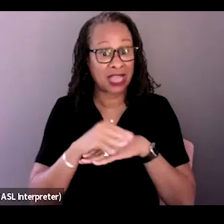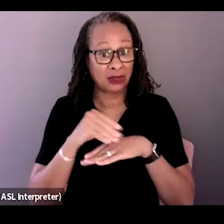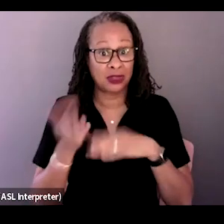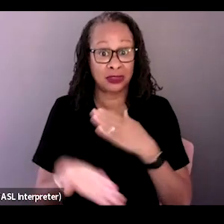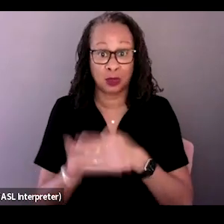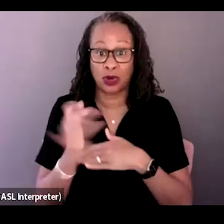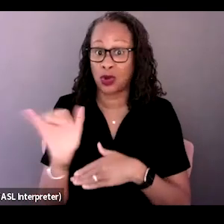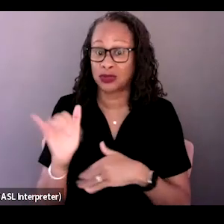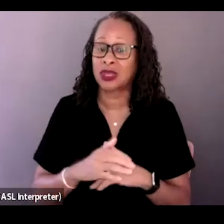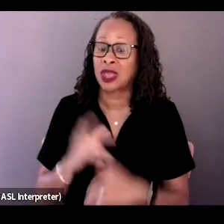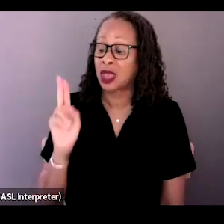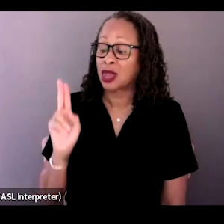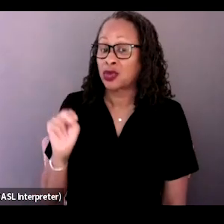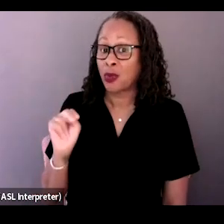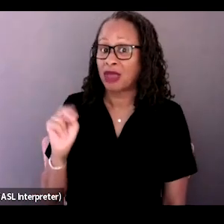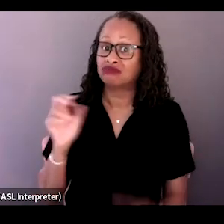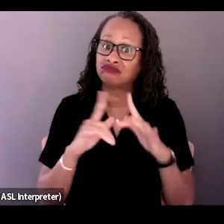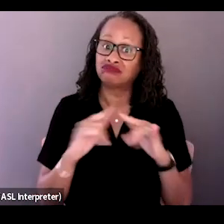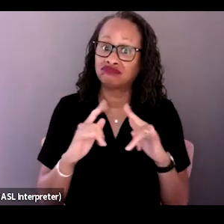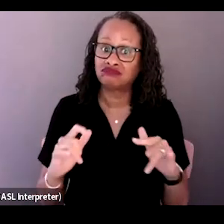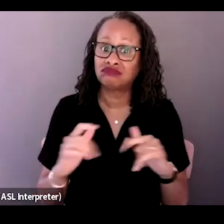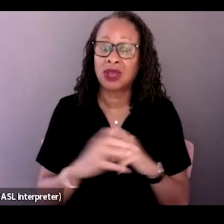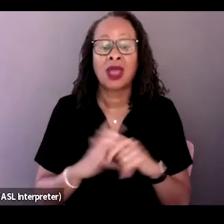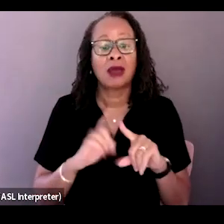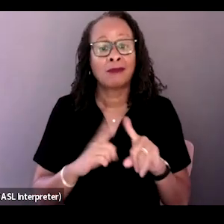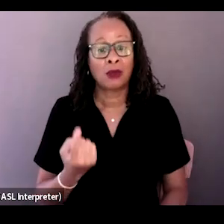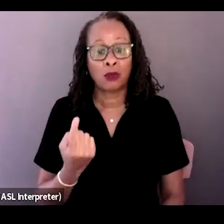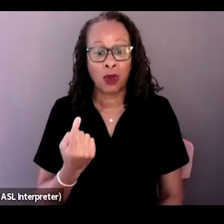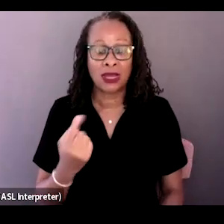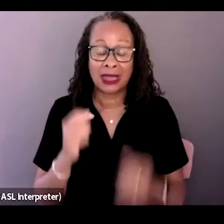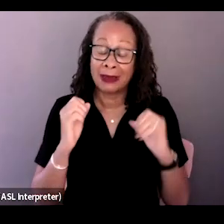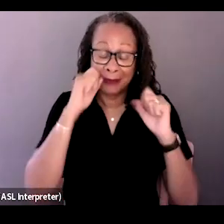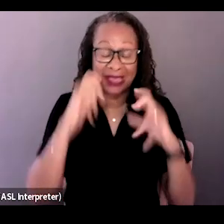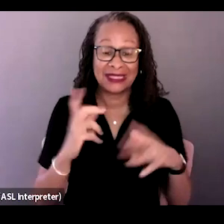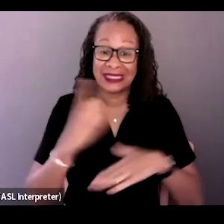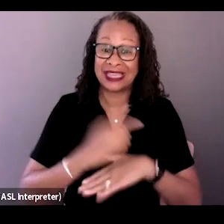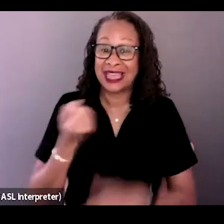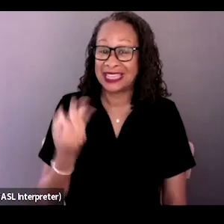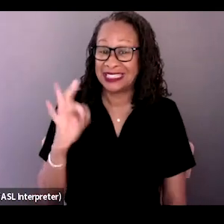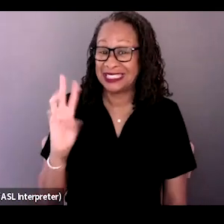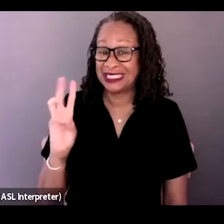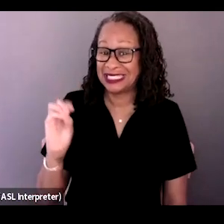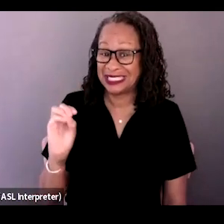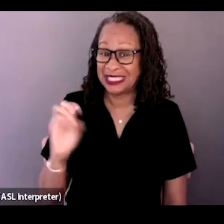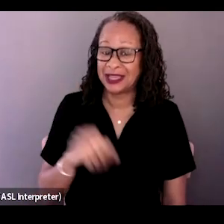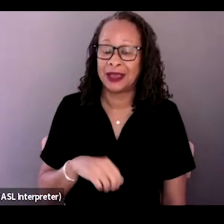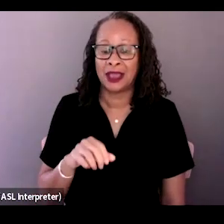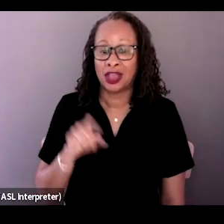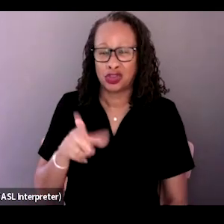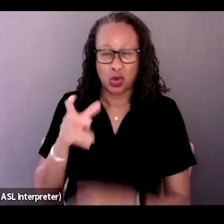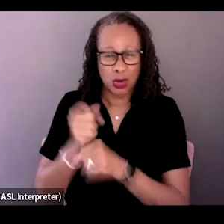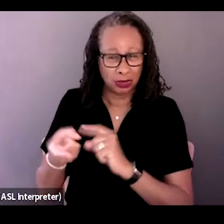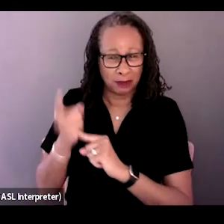well. So the UN goes on. But on one extraordinary day in 1960, you capture a